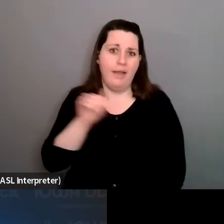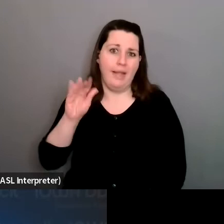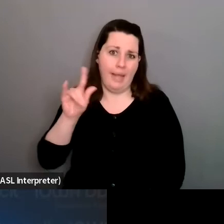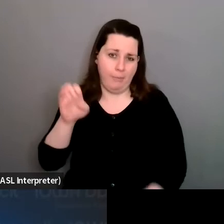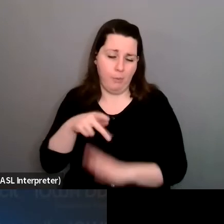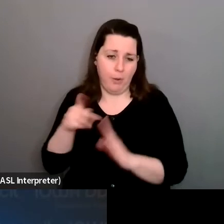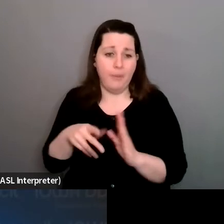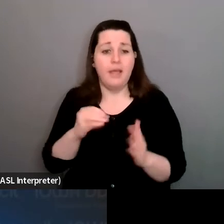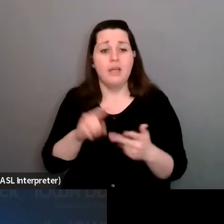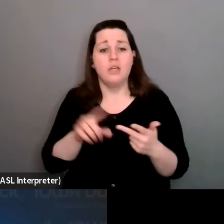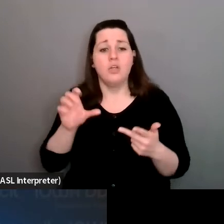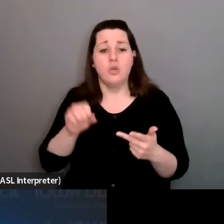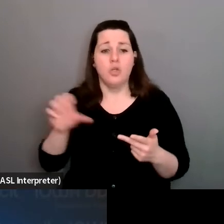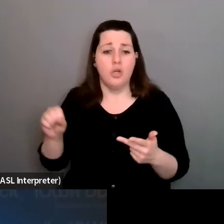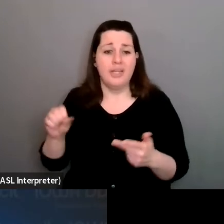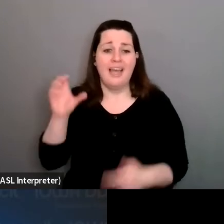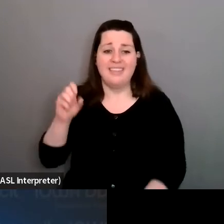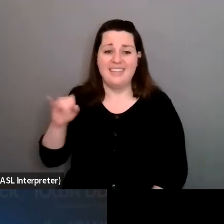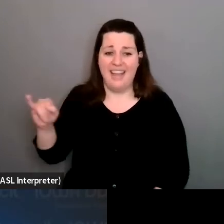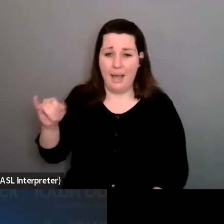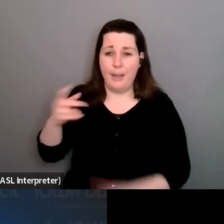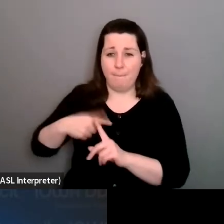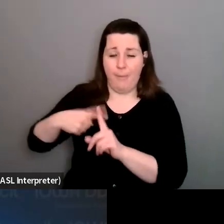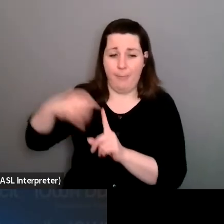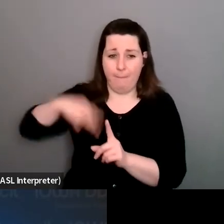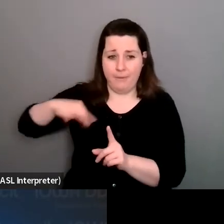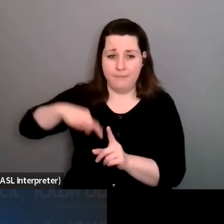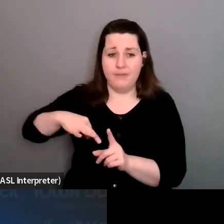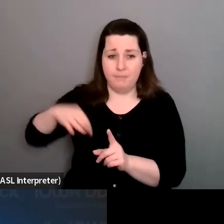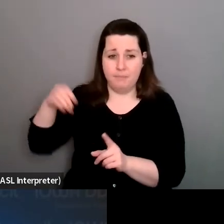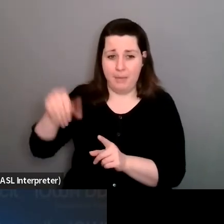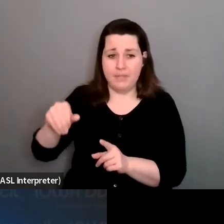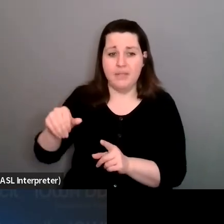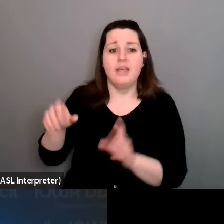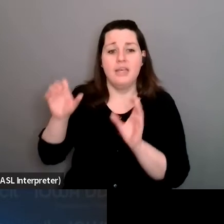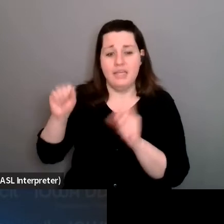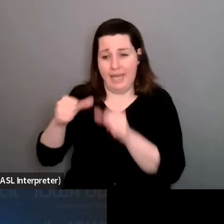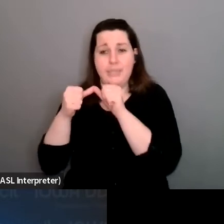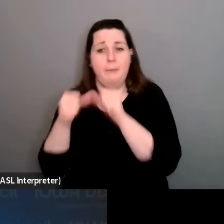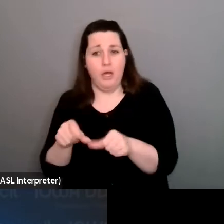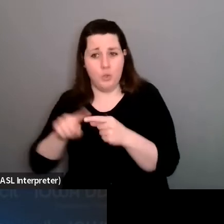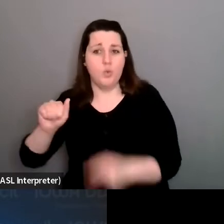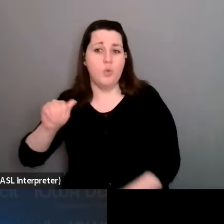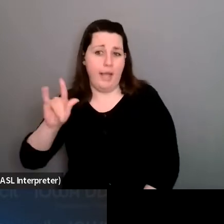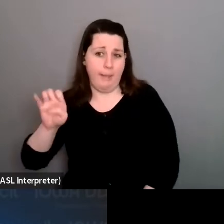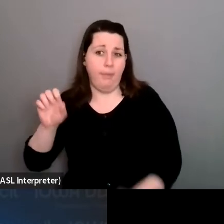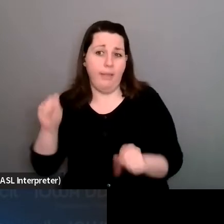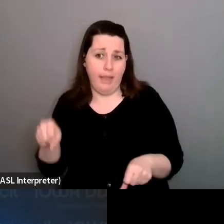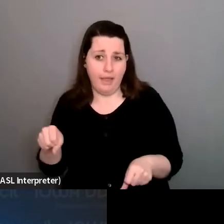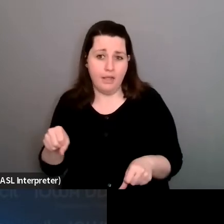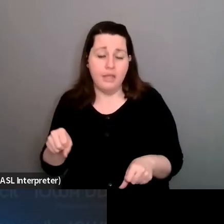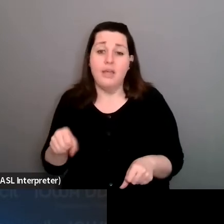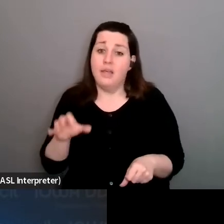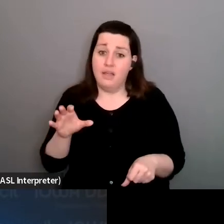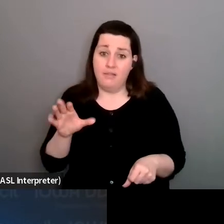Social Security and SSI monthly benefits payments can be directly deposited into ABLE accounts. And that was an